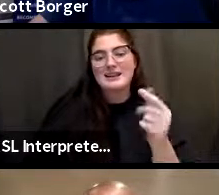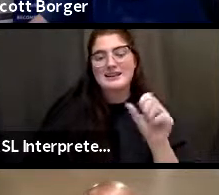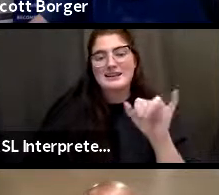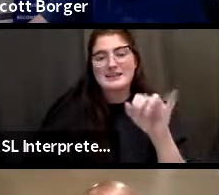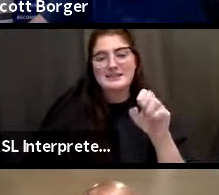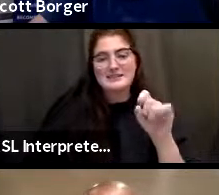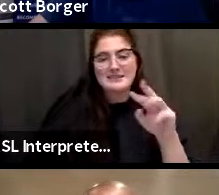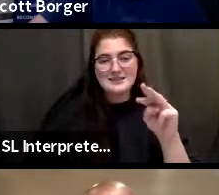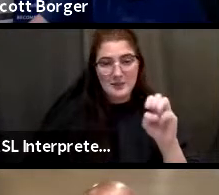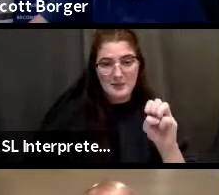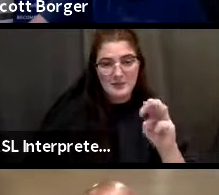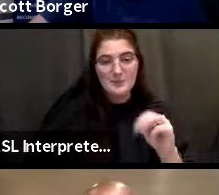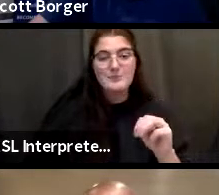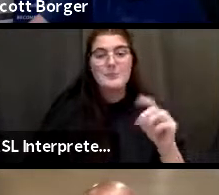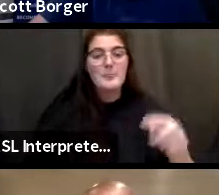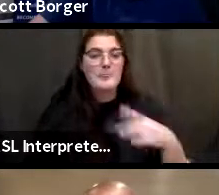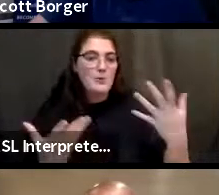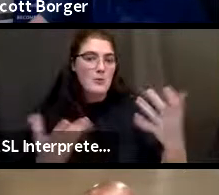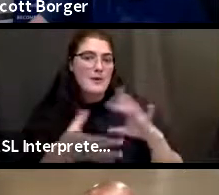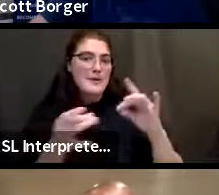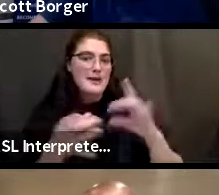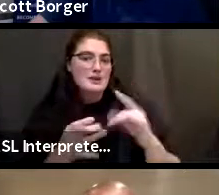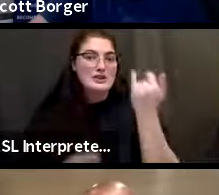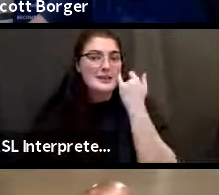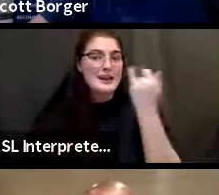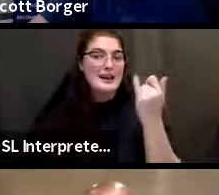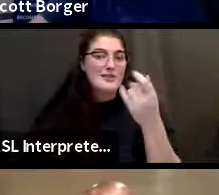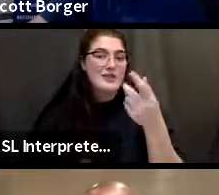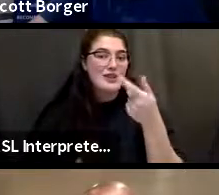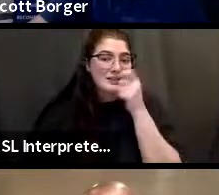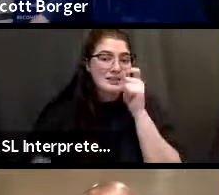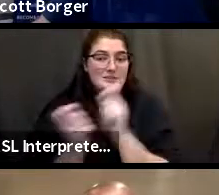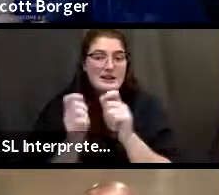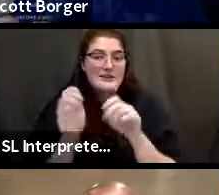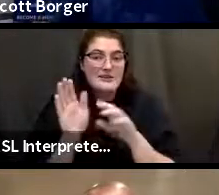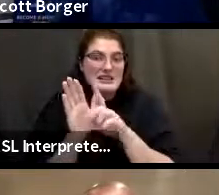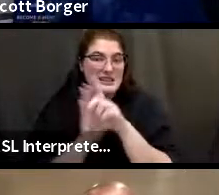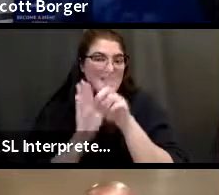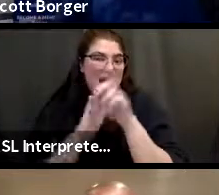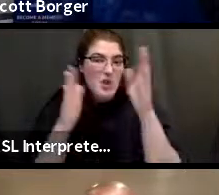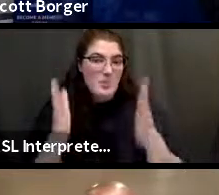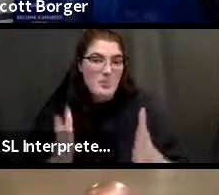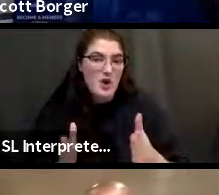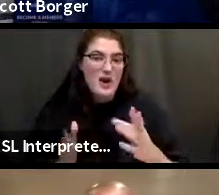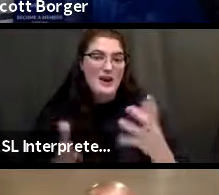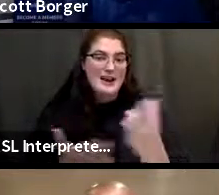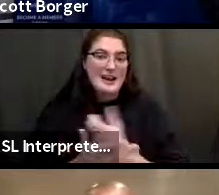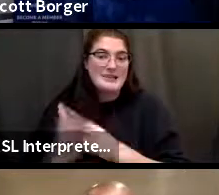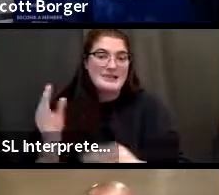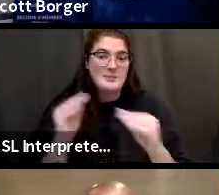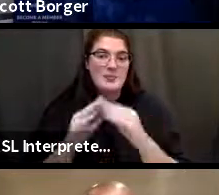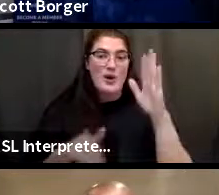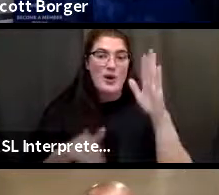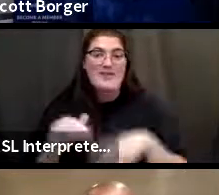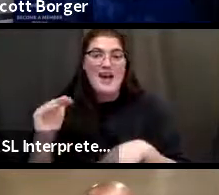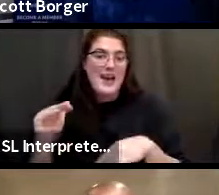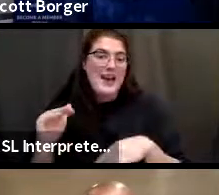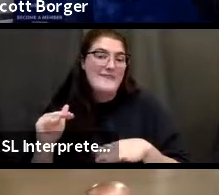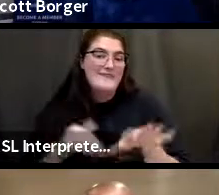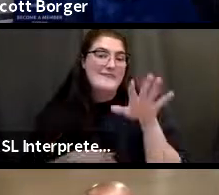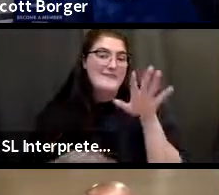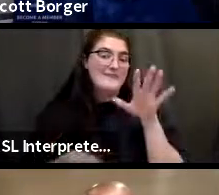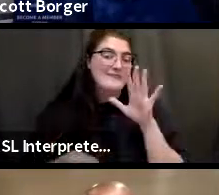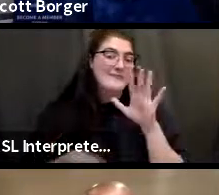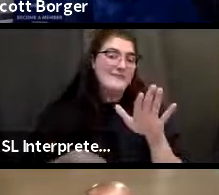set that Madam Mayor mentioned is that if a particular developer gets more than 5 staff